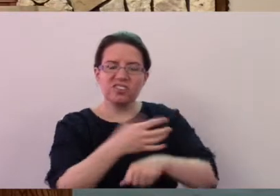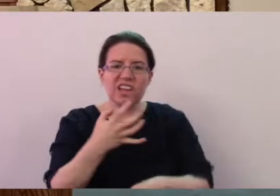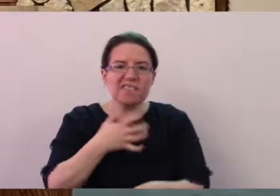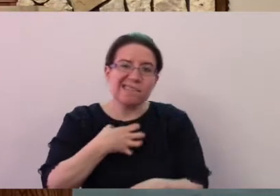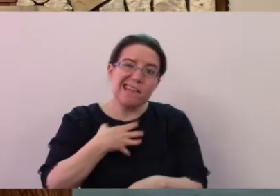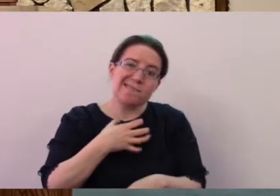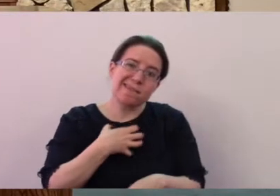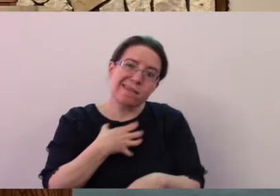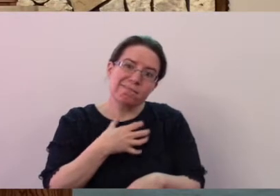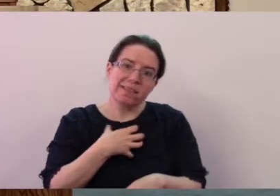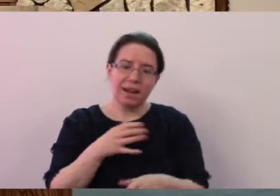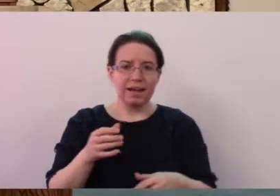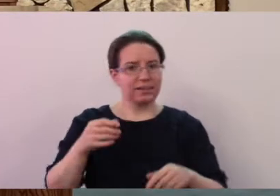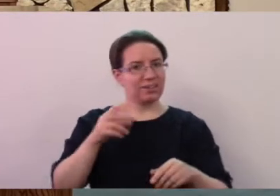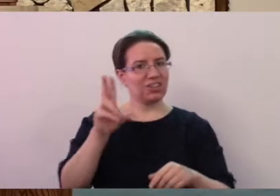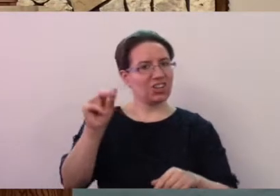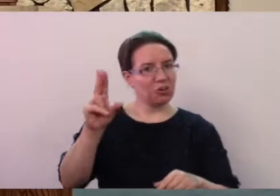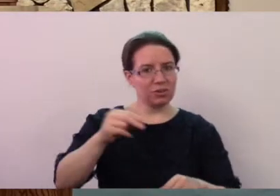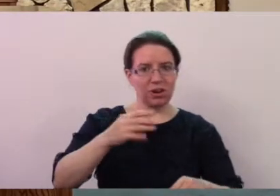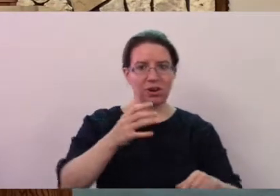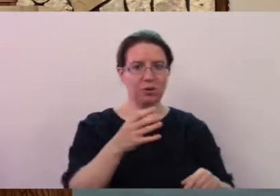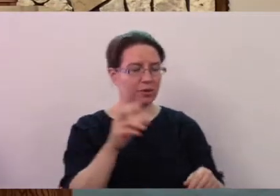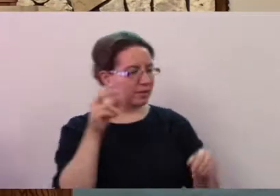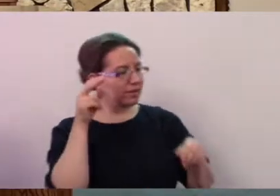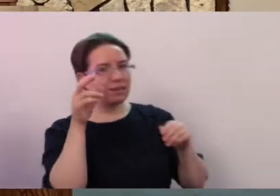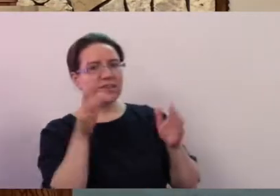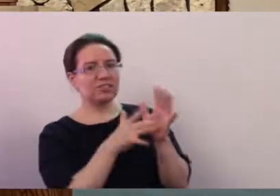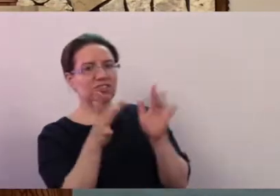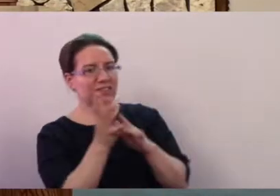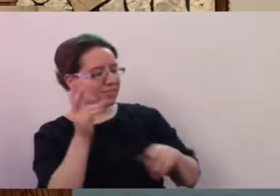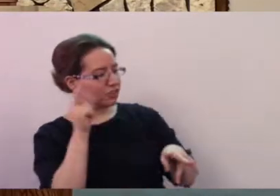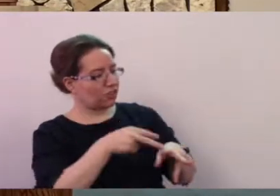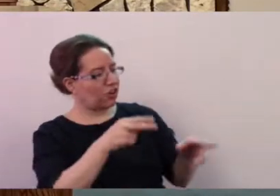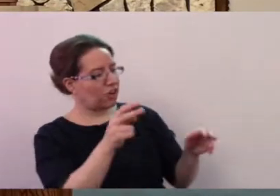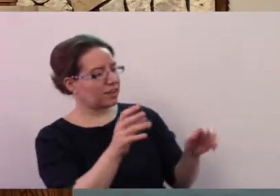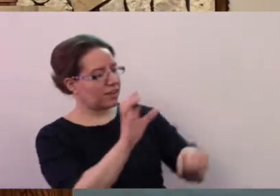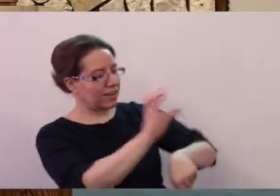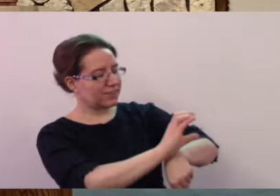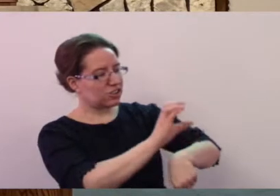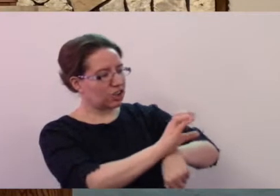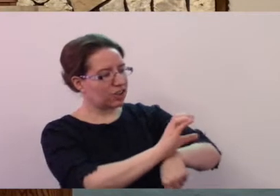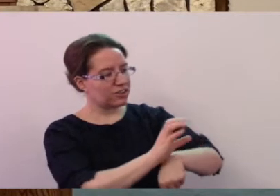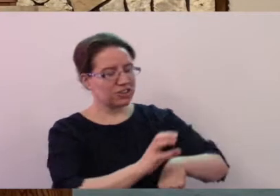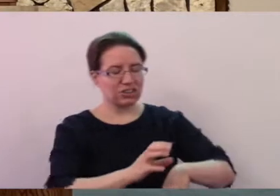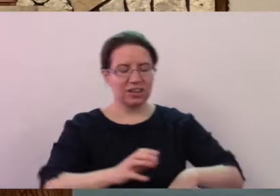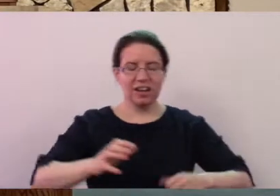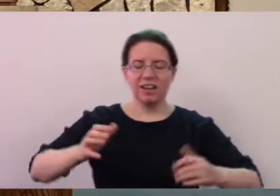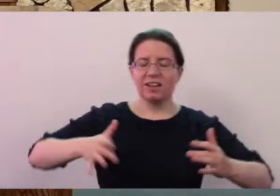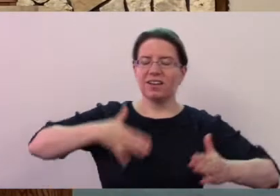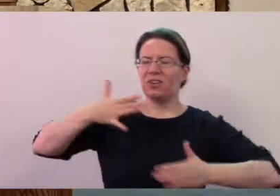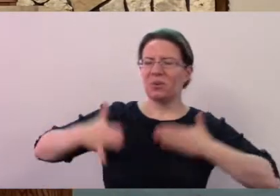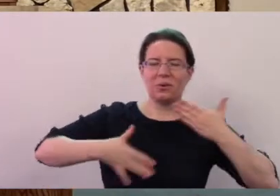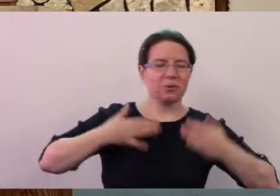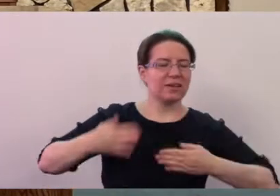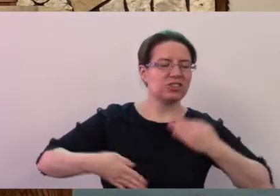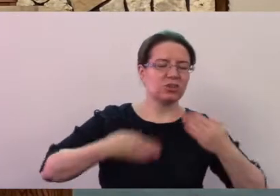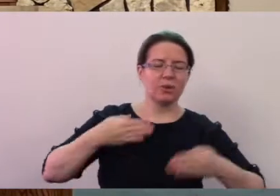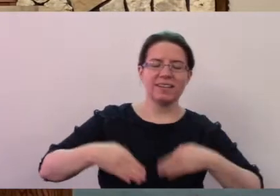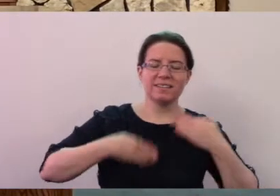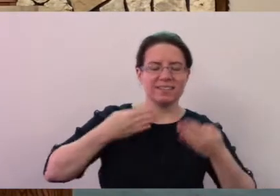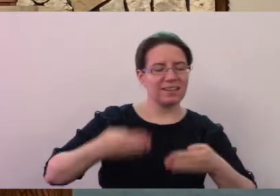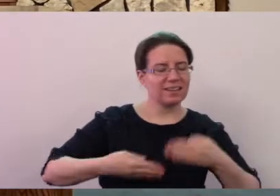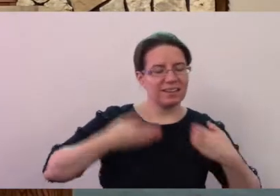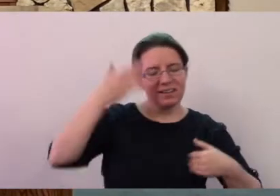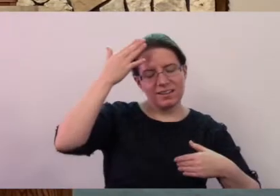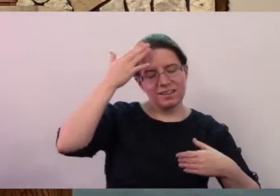go through, but that is rejoicing, that is joyful. Our bridegroom's getting ready to come to take